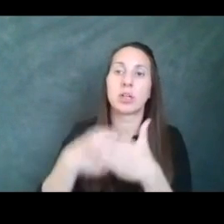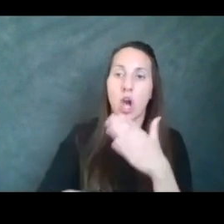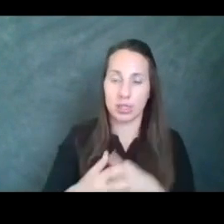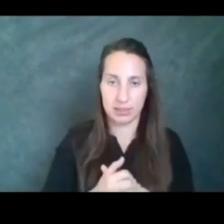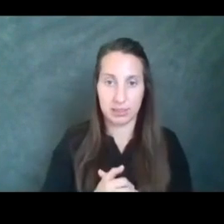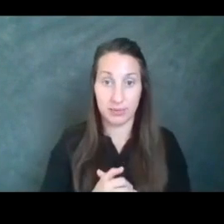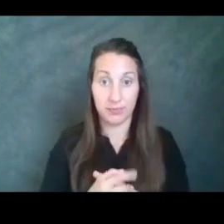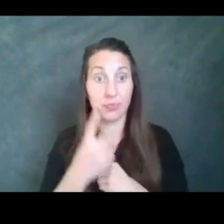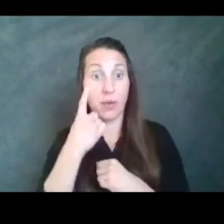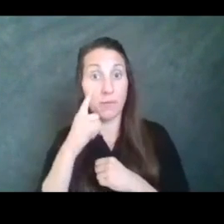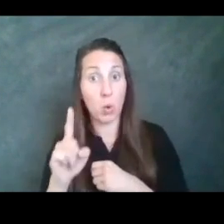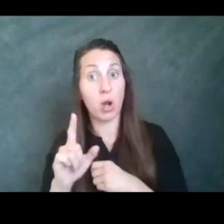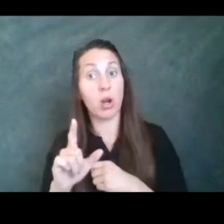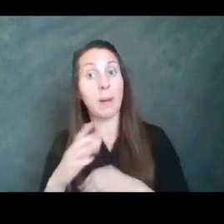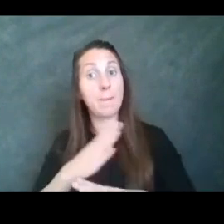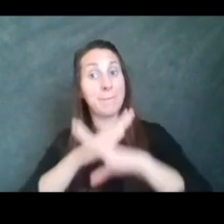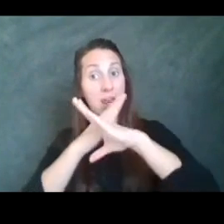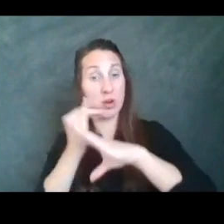the effective date,